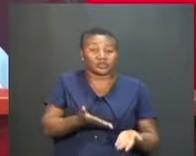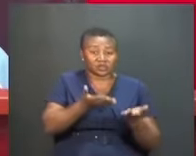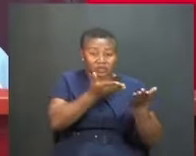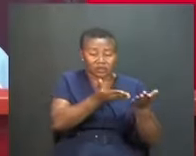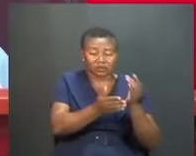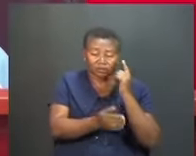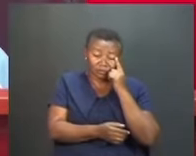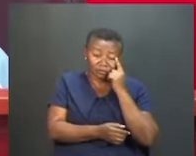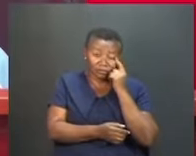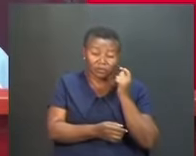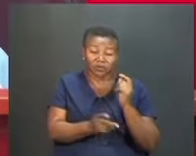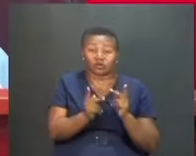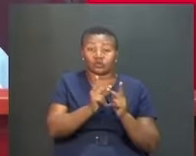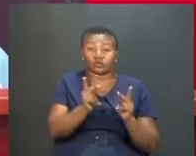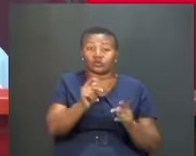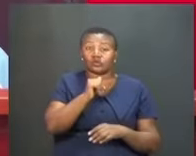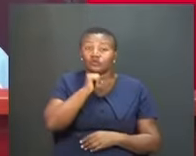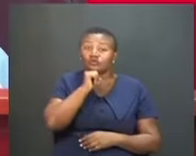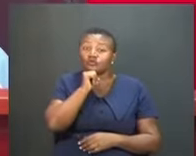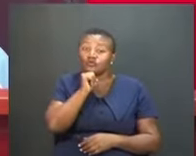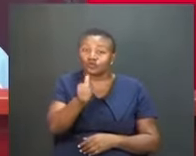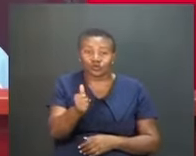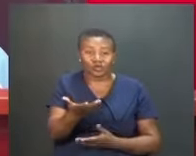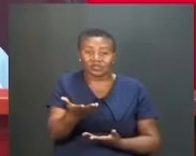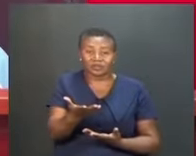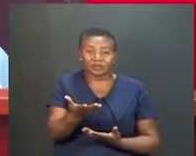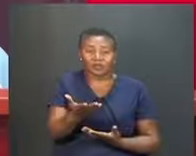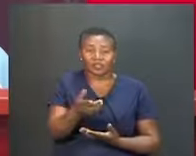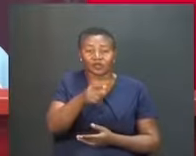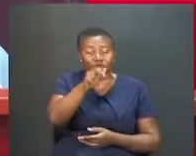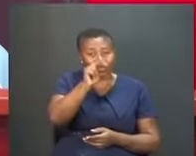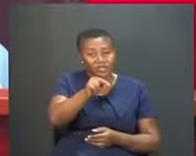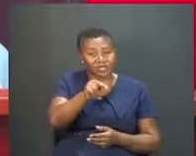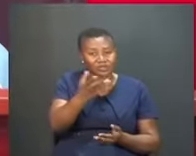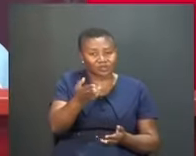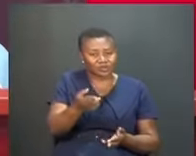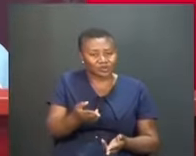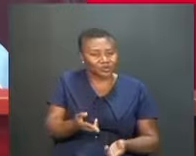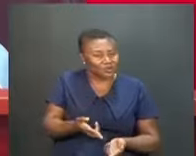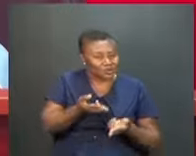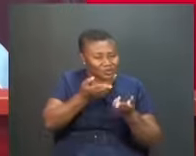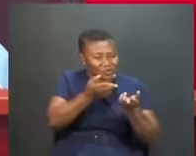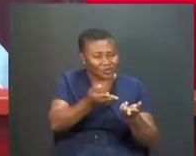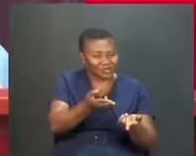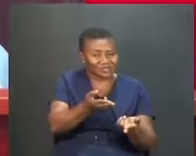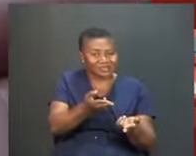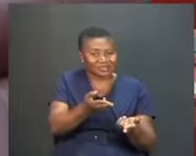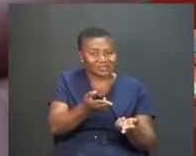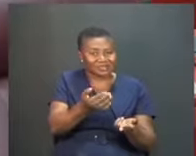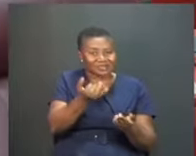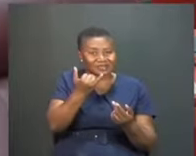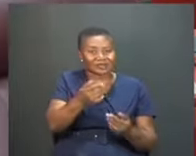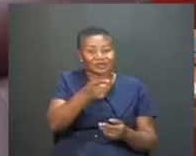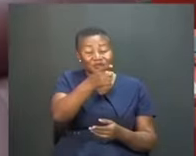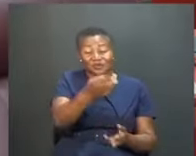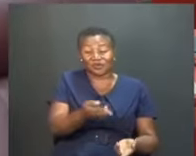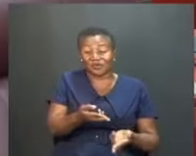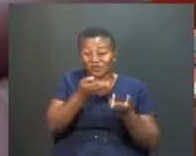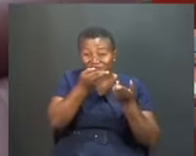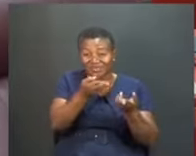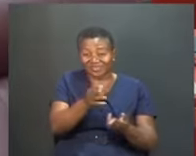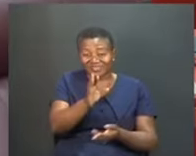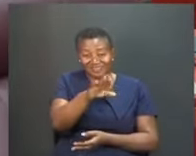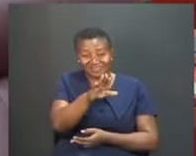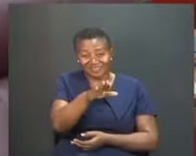So it's not automatic. You have to request. So I am actually requesting the minister. Please.